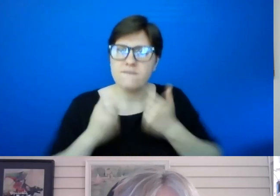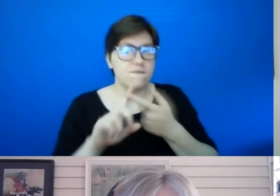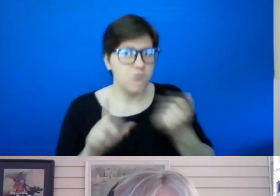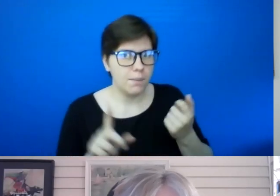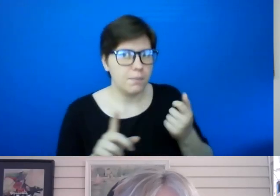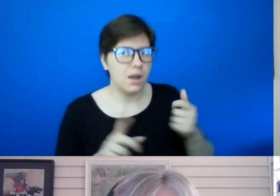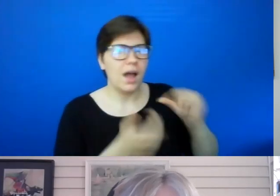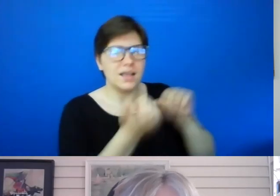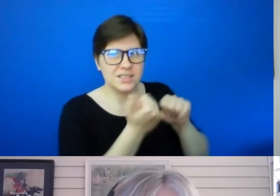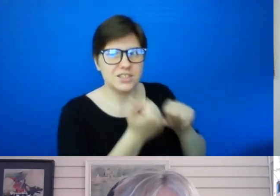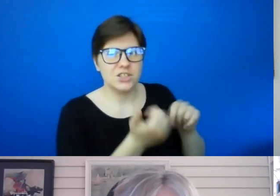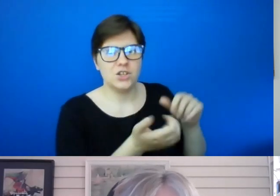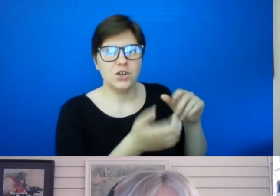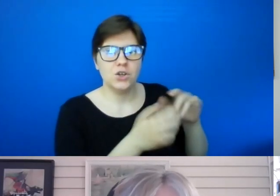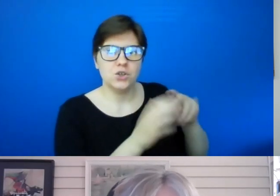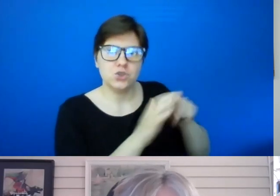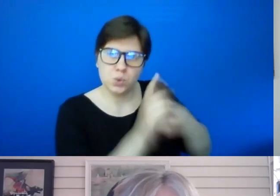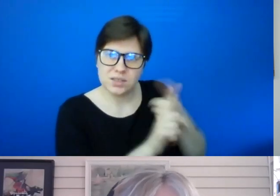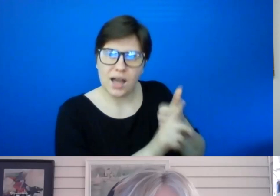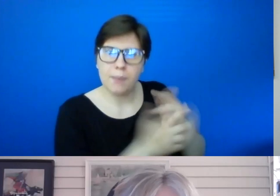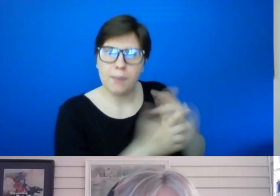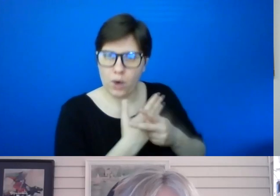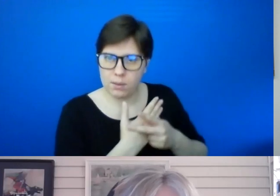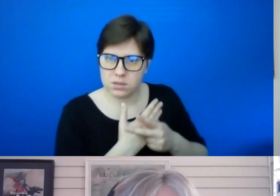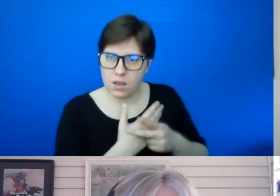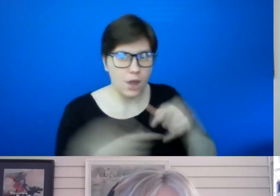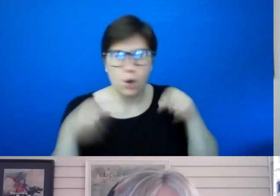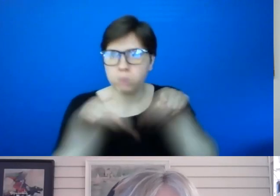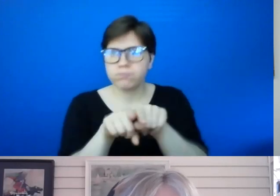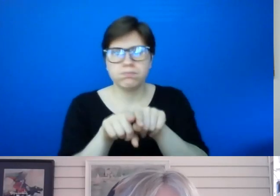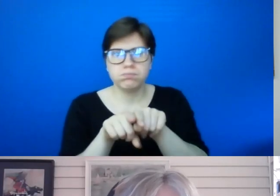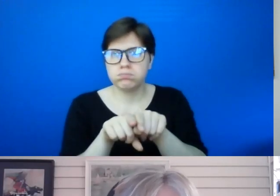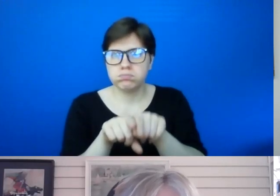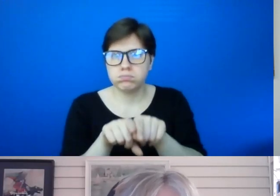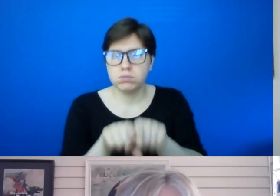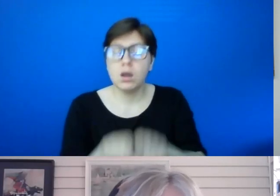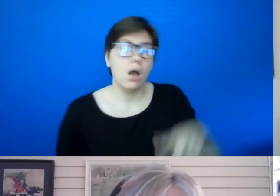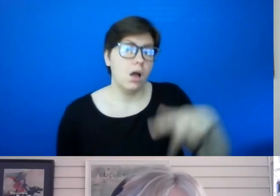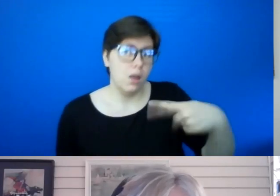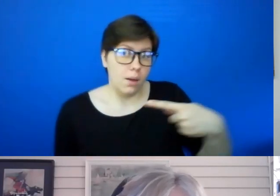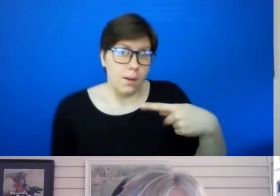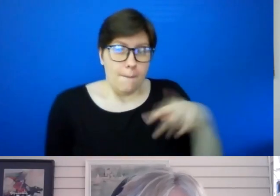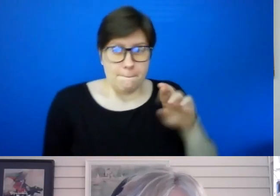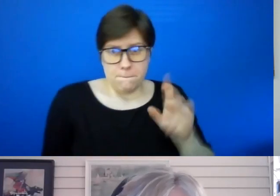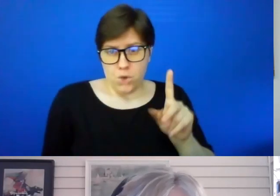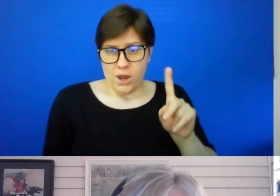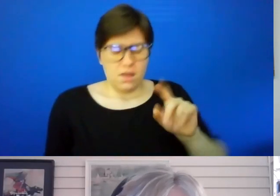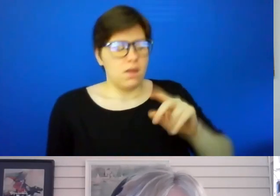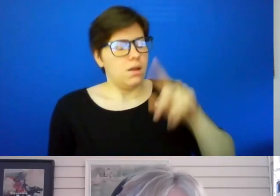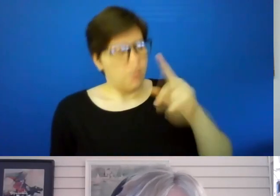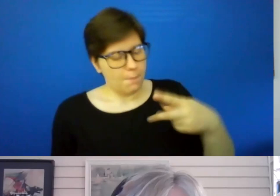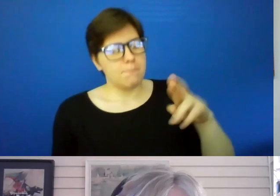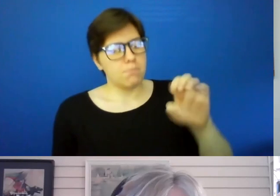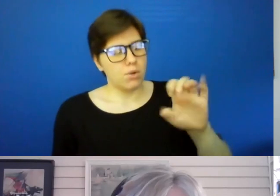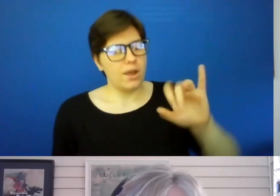suicide programs. And for the prejudiced views of one social